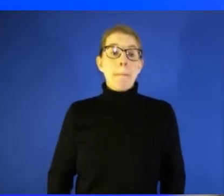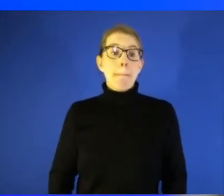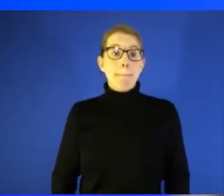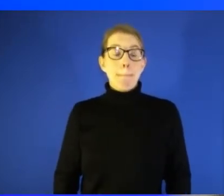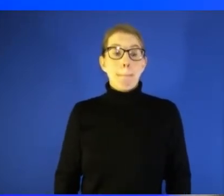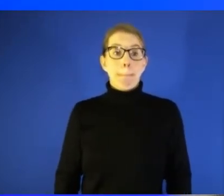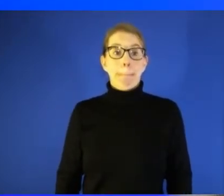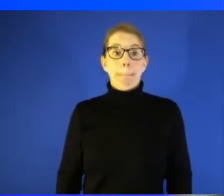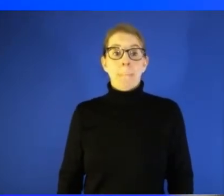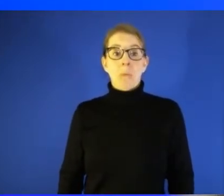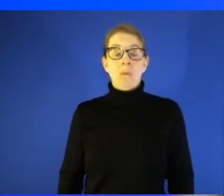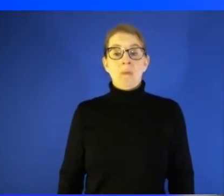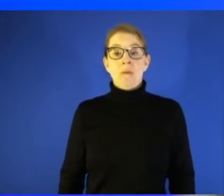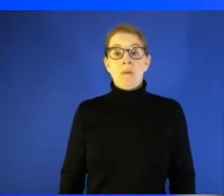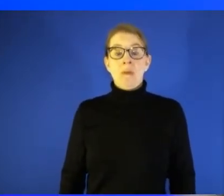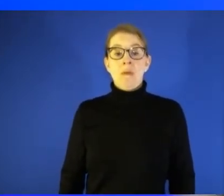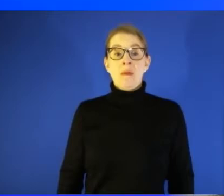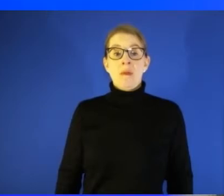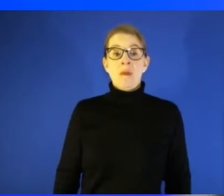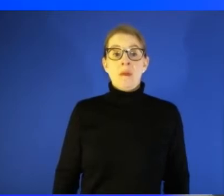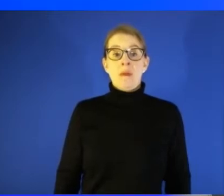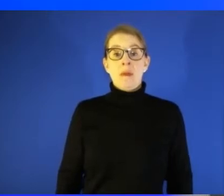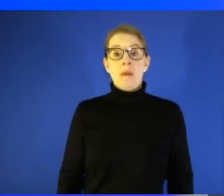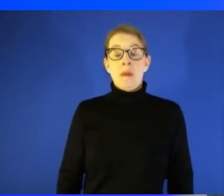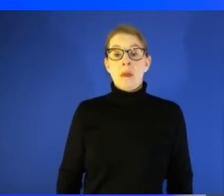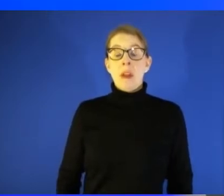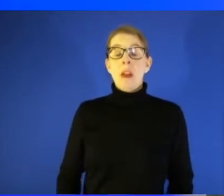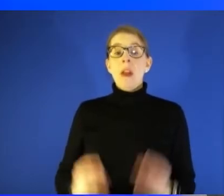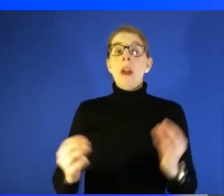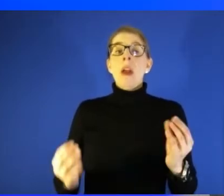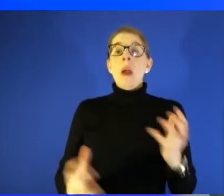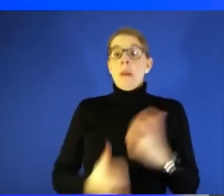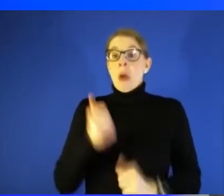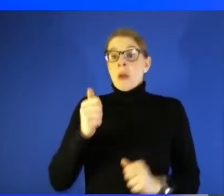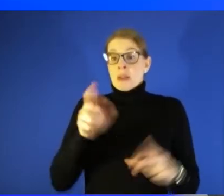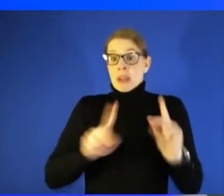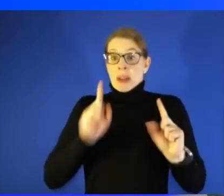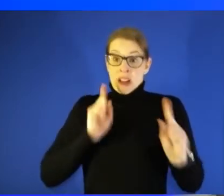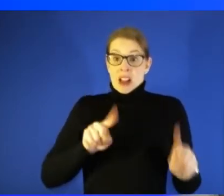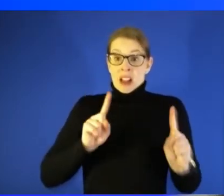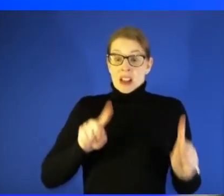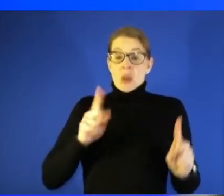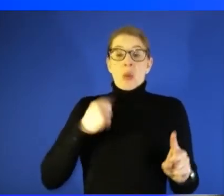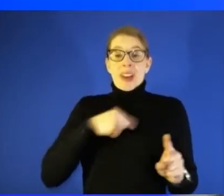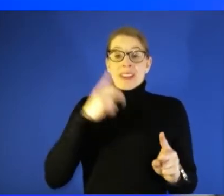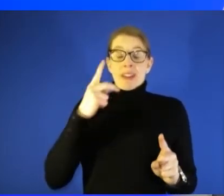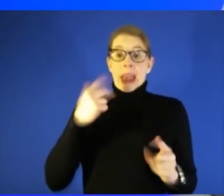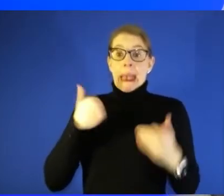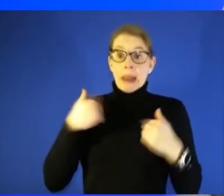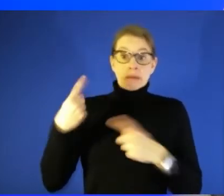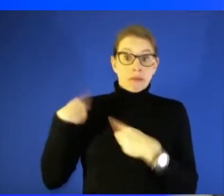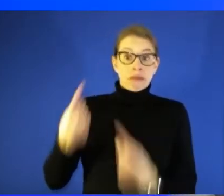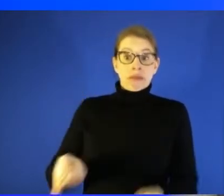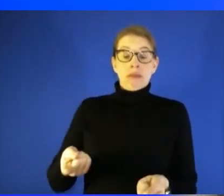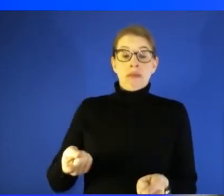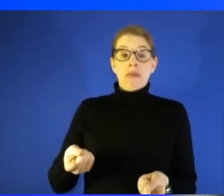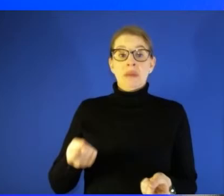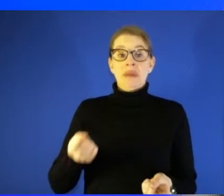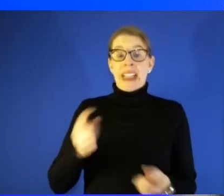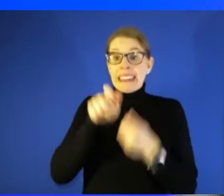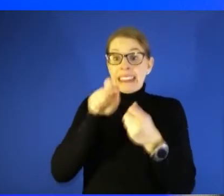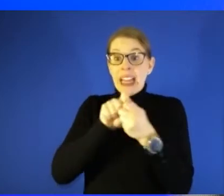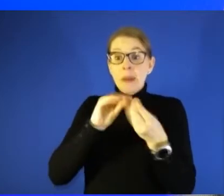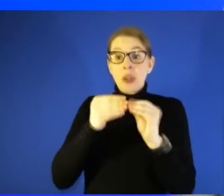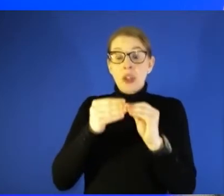I mean, this is certainly high, some of the highest numbers that we've seen, and across the metro region. And I can't give you the exact numbers off the top. I think it's a